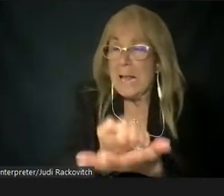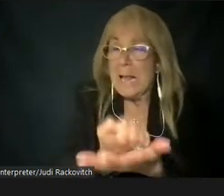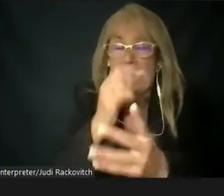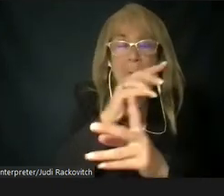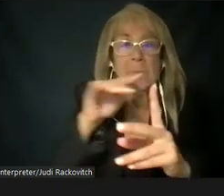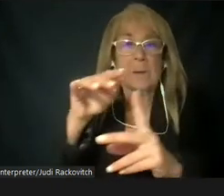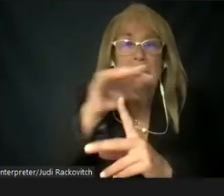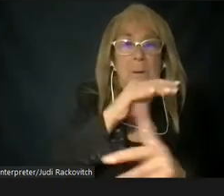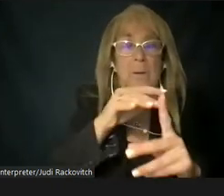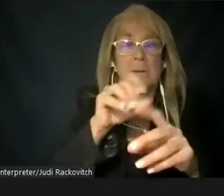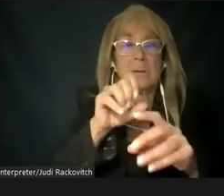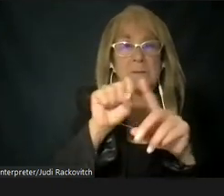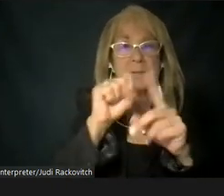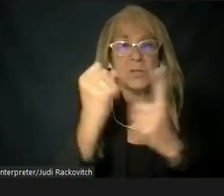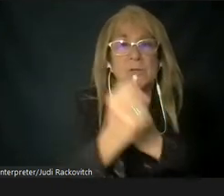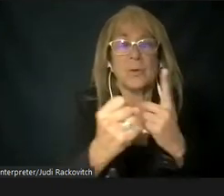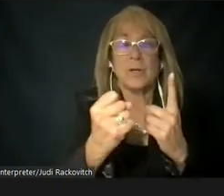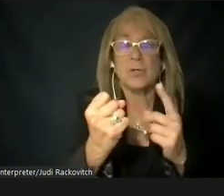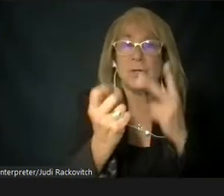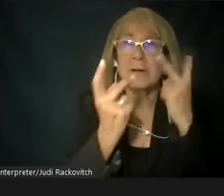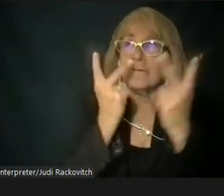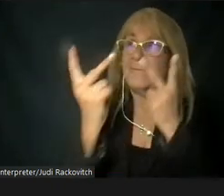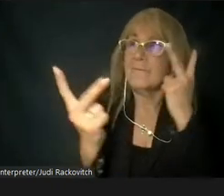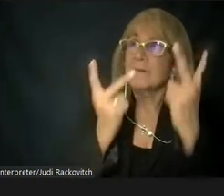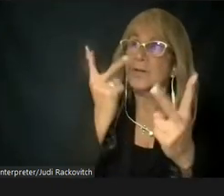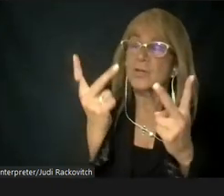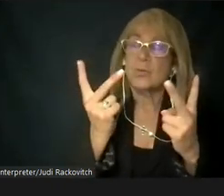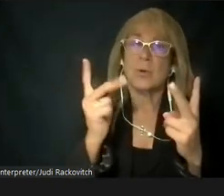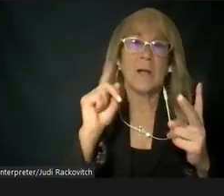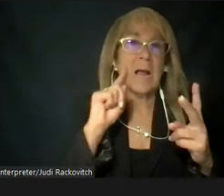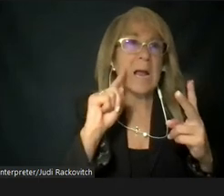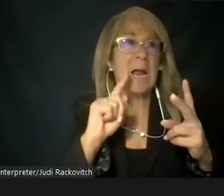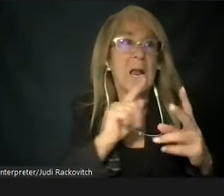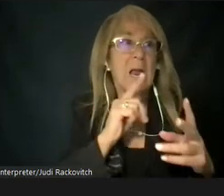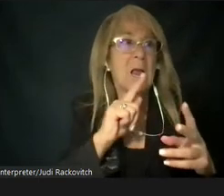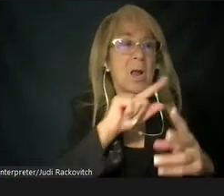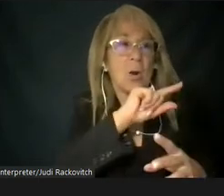visual resources, air quality, noise, and environmental justice, among others.